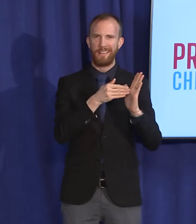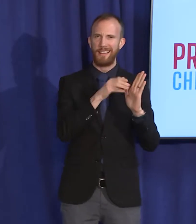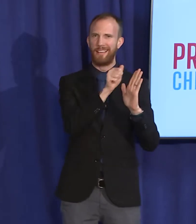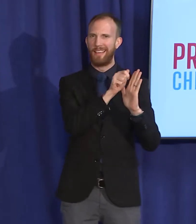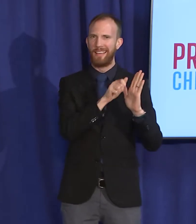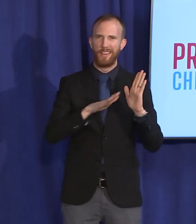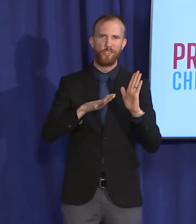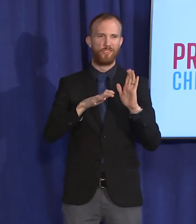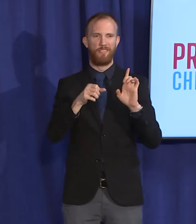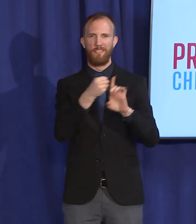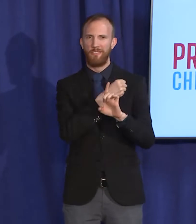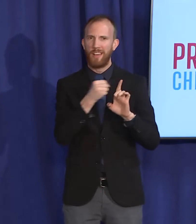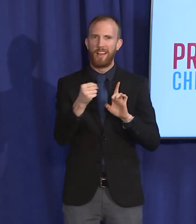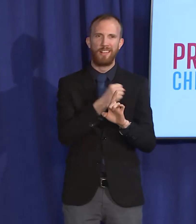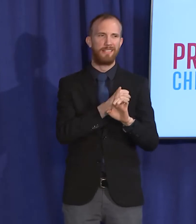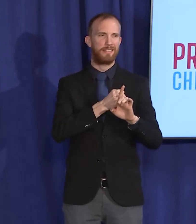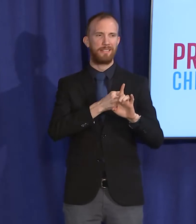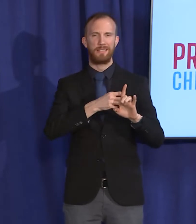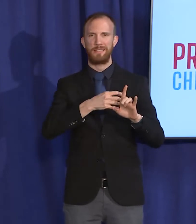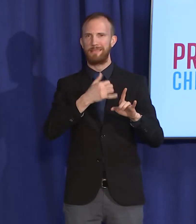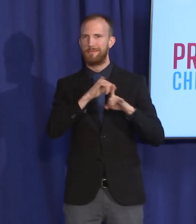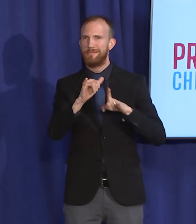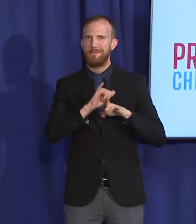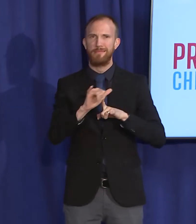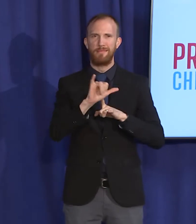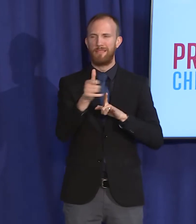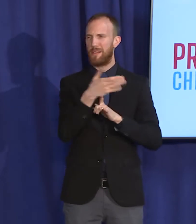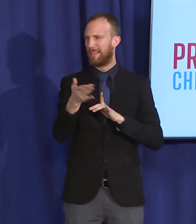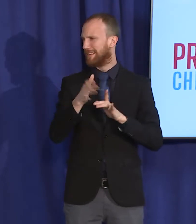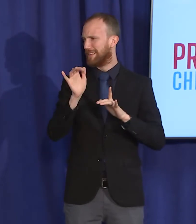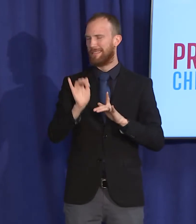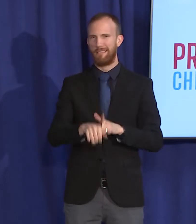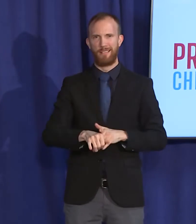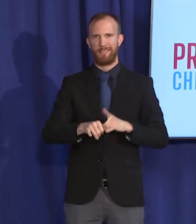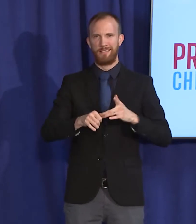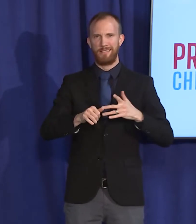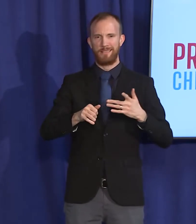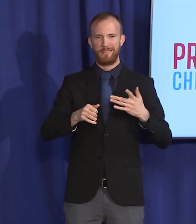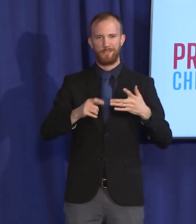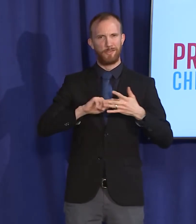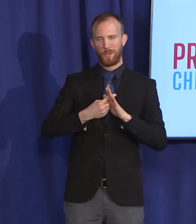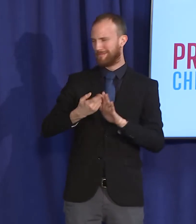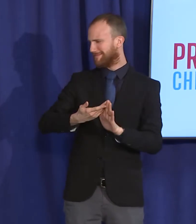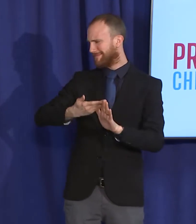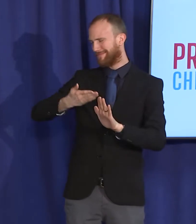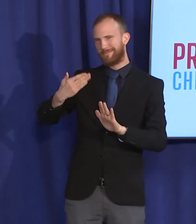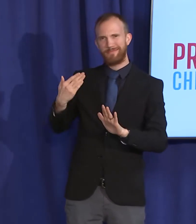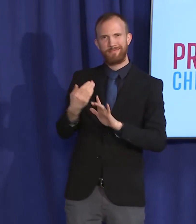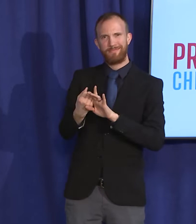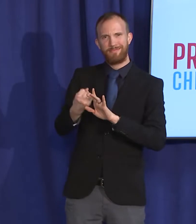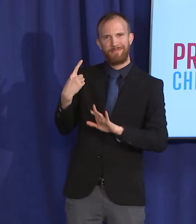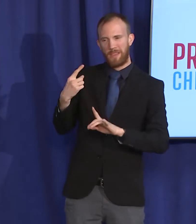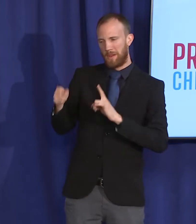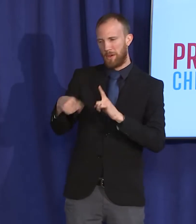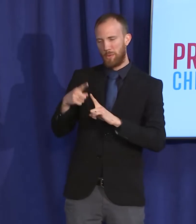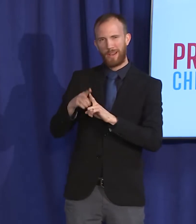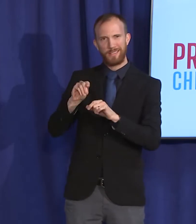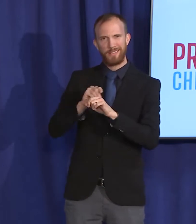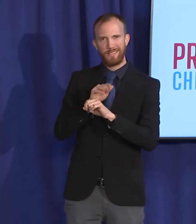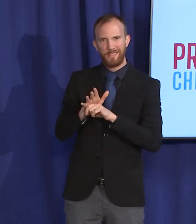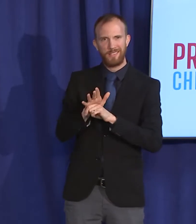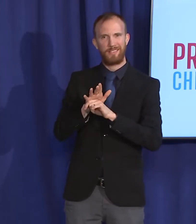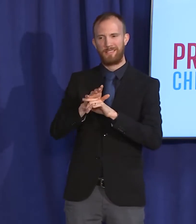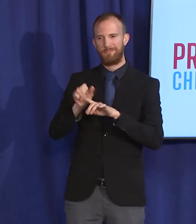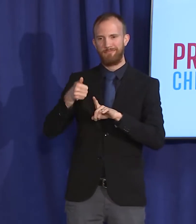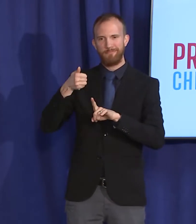that has been on the rise since COVID-19 became a global pandemic and fanned